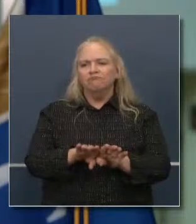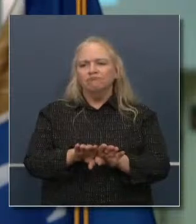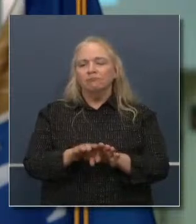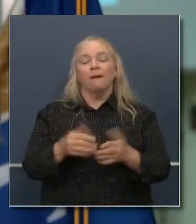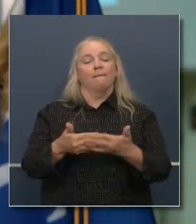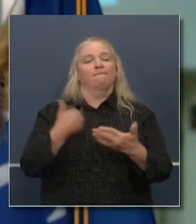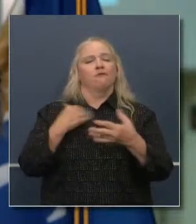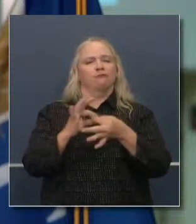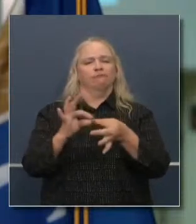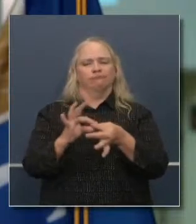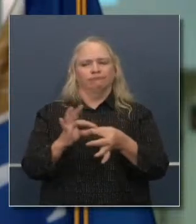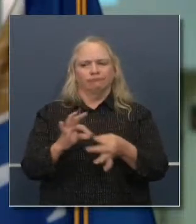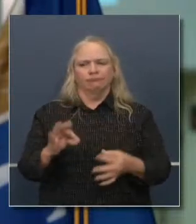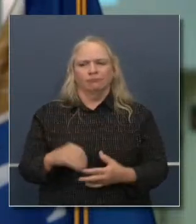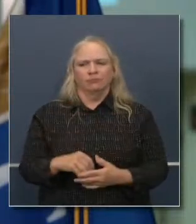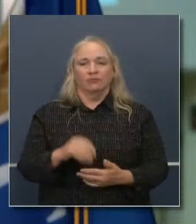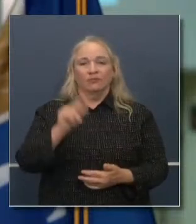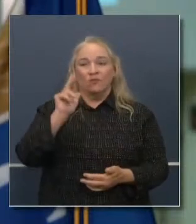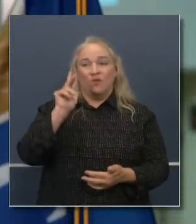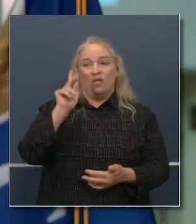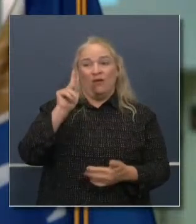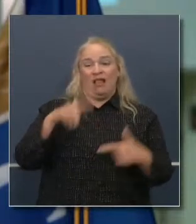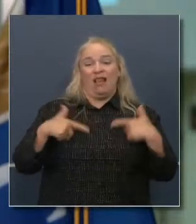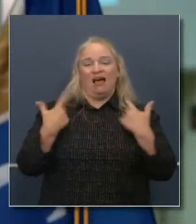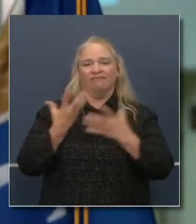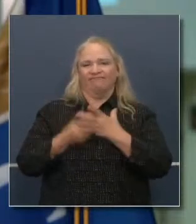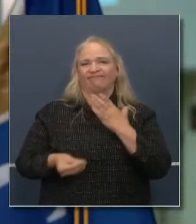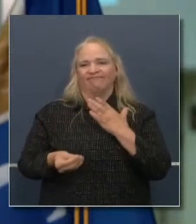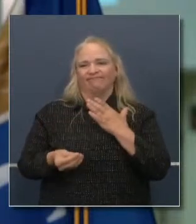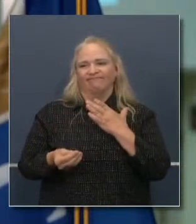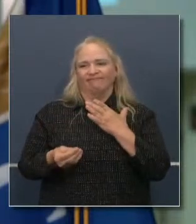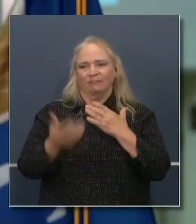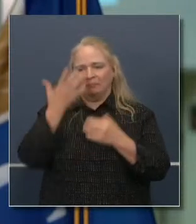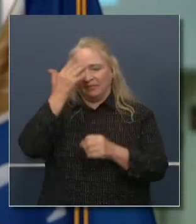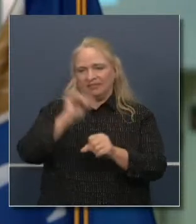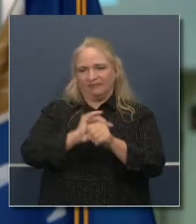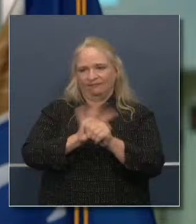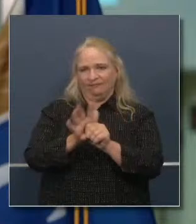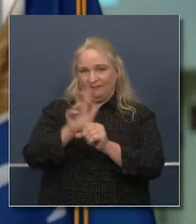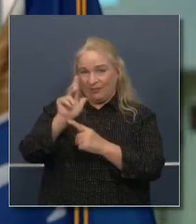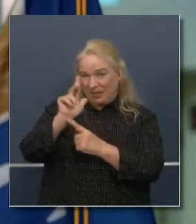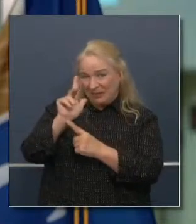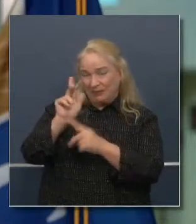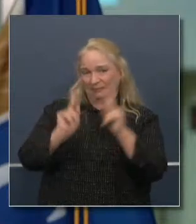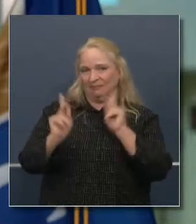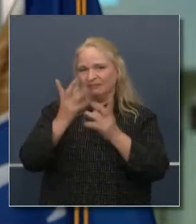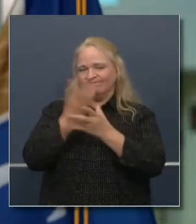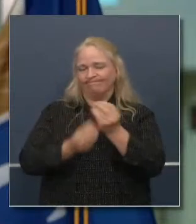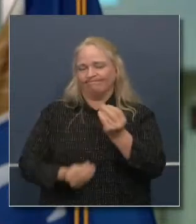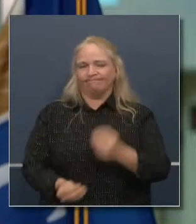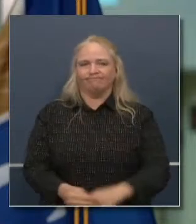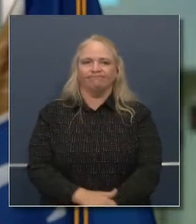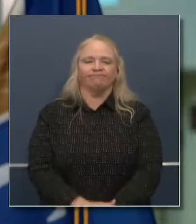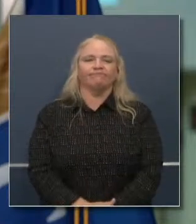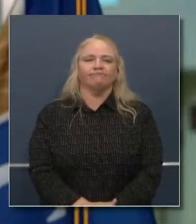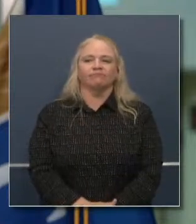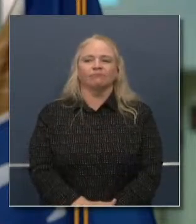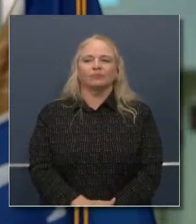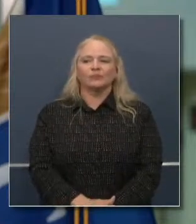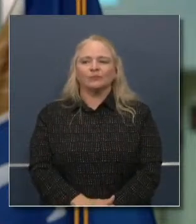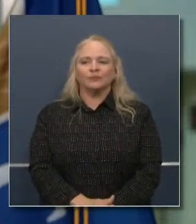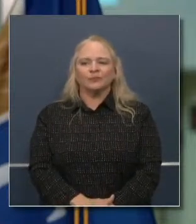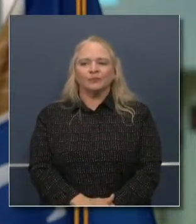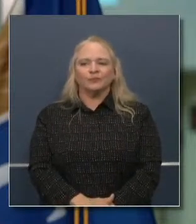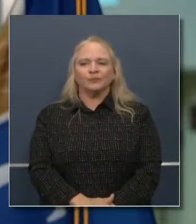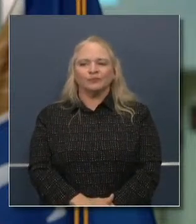another 23 lives to this pandemic in the last day. 23